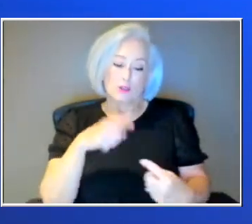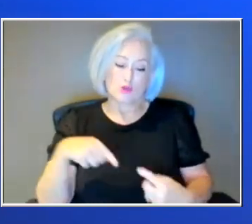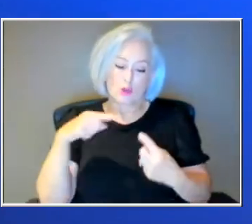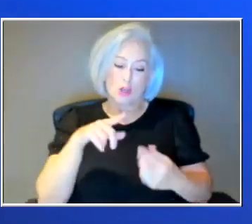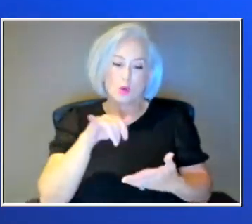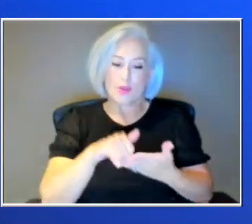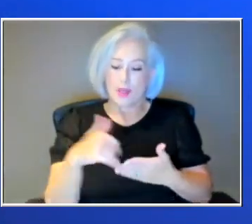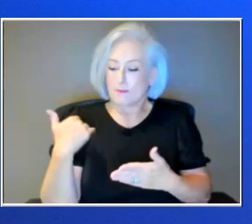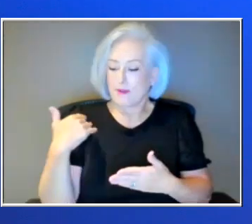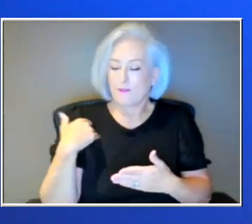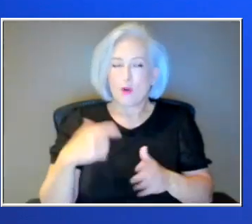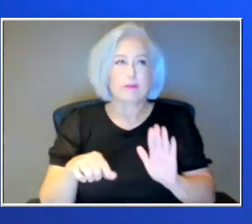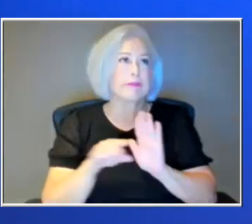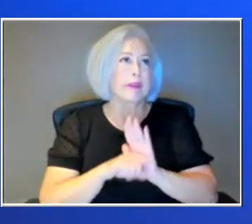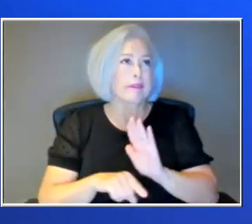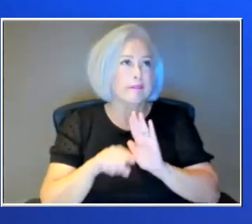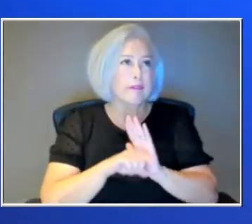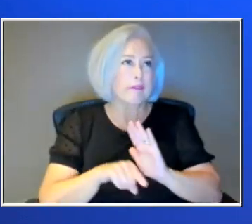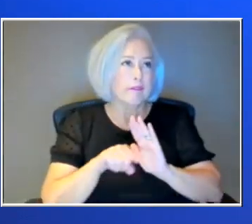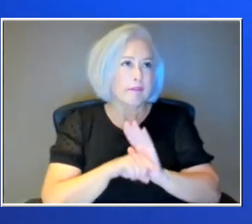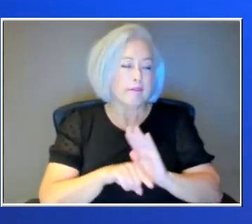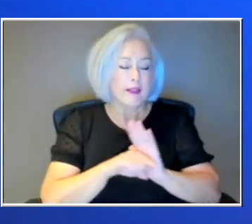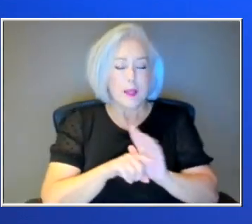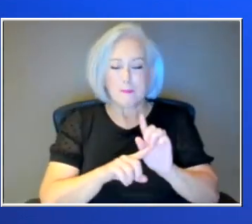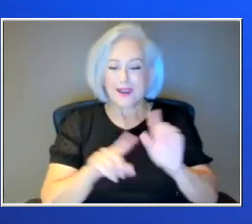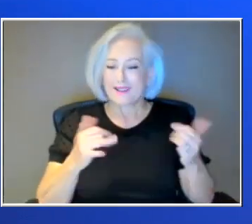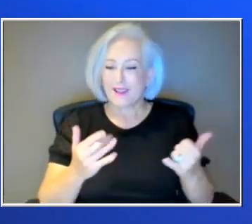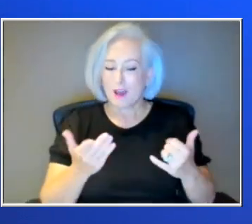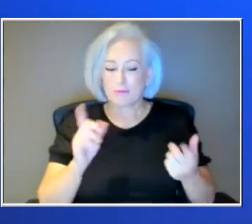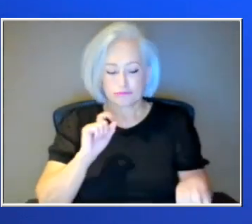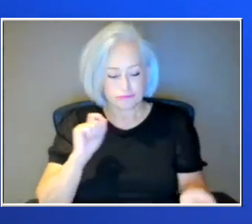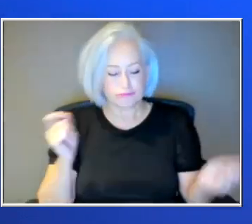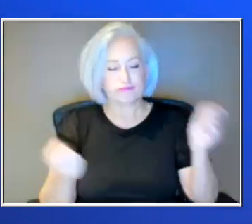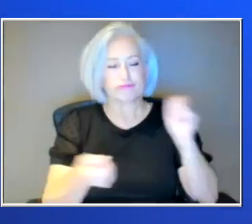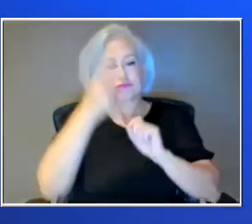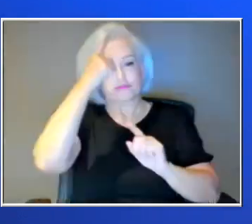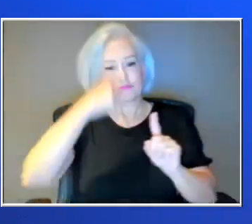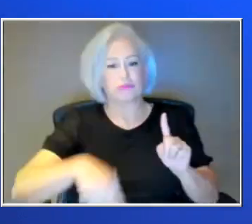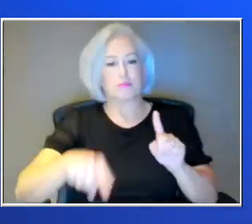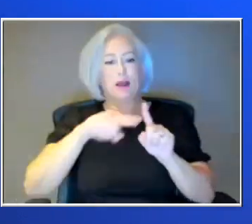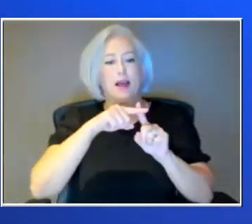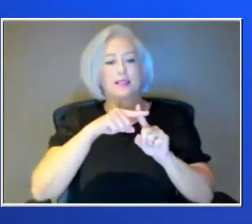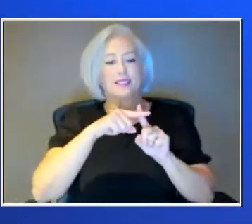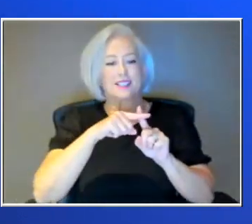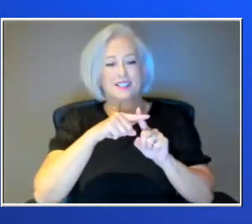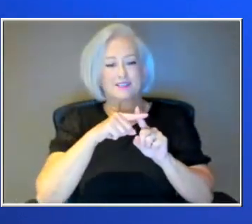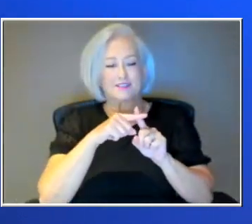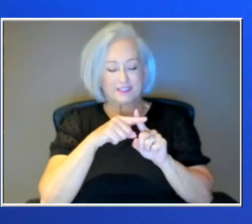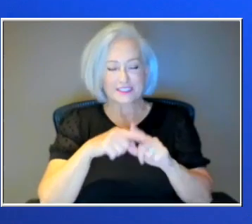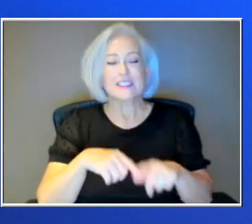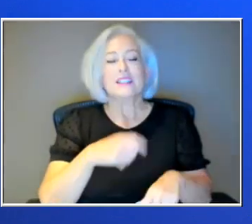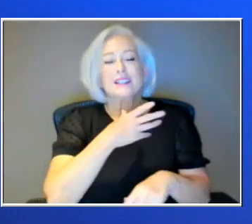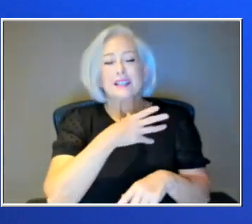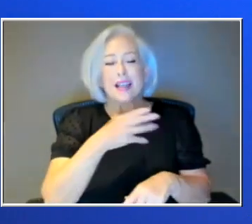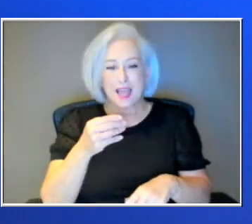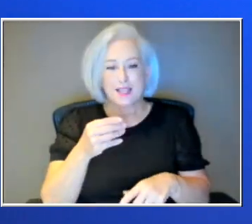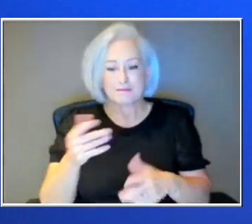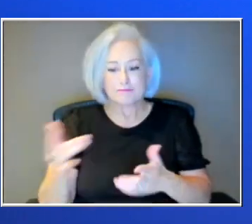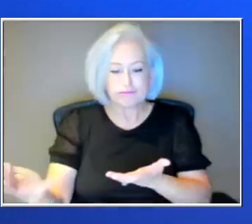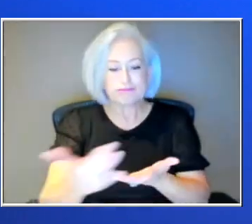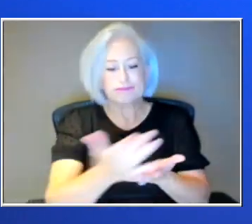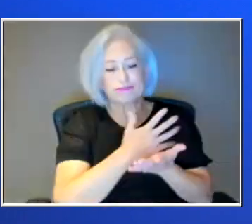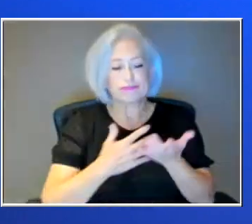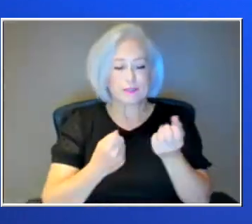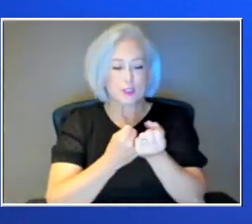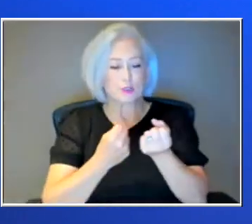negative, but it's made me hopeful and made me be a more positive person and get a support group. I think it's very